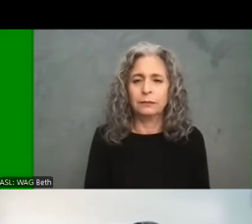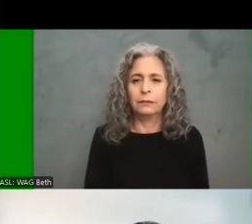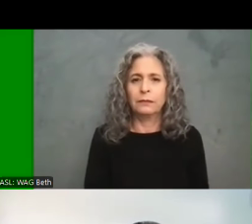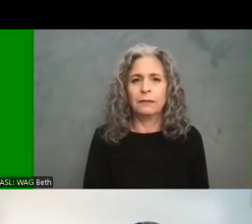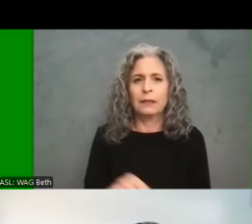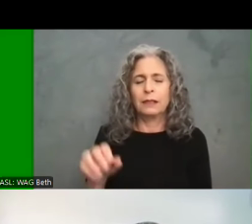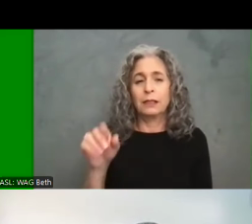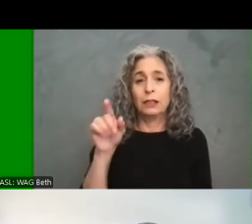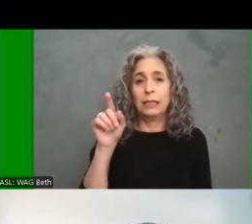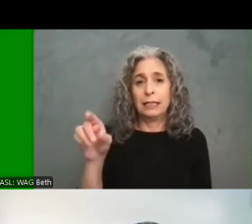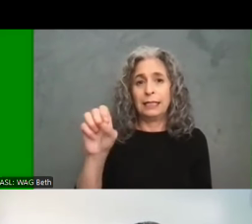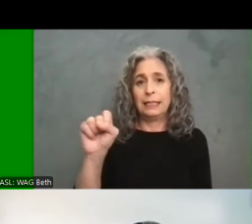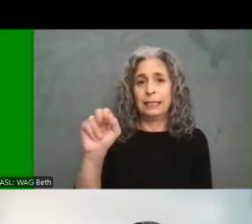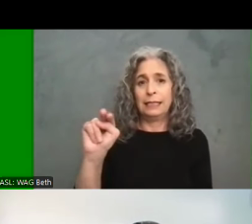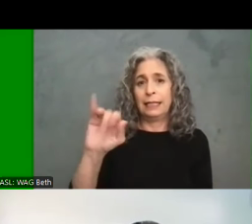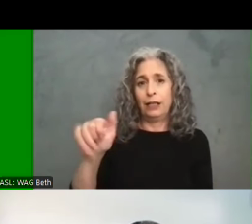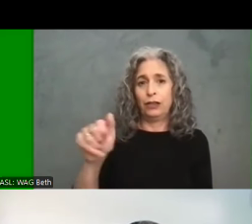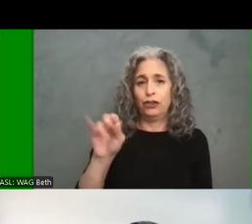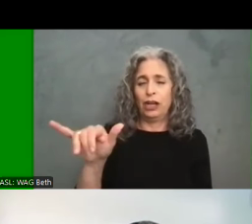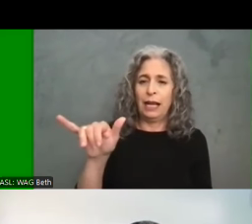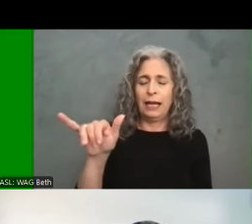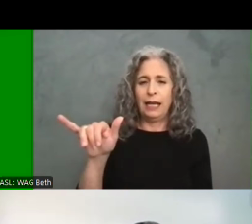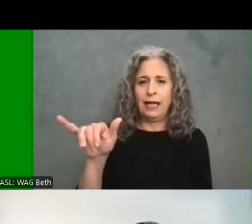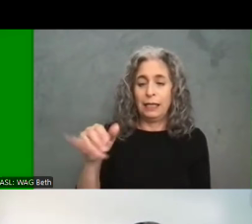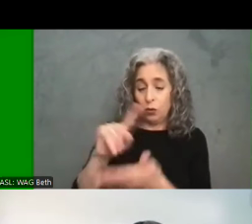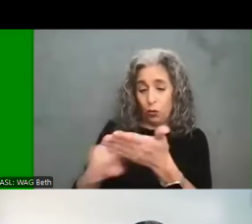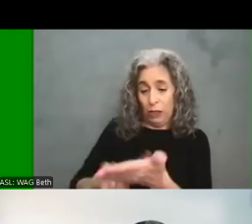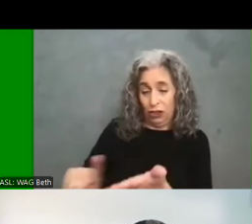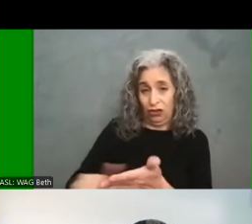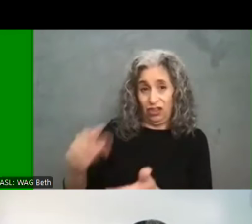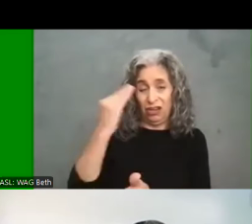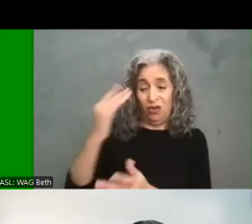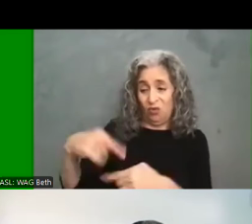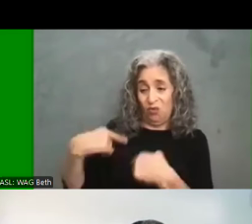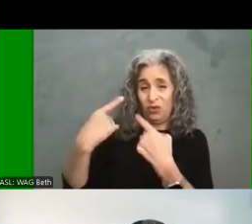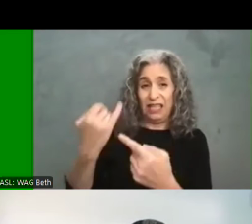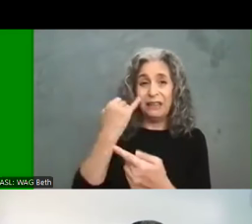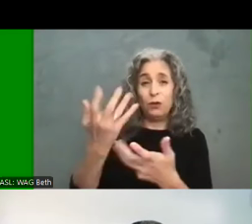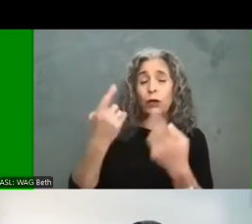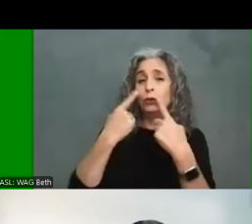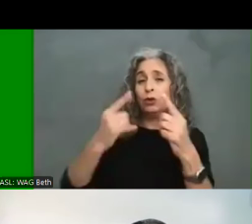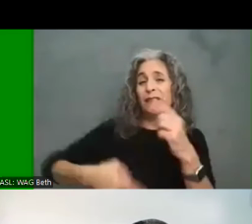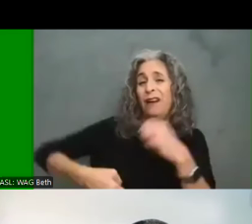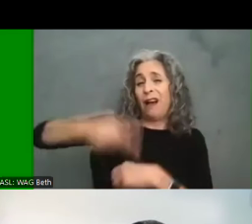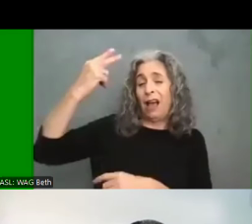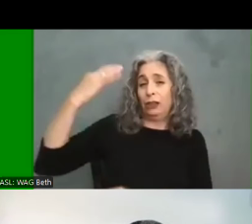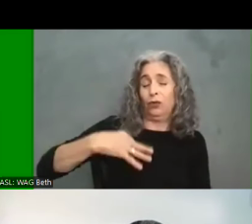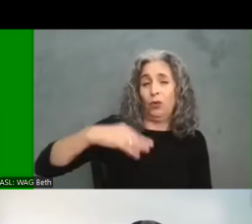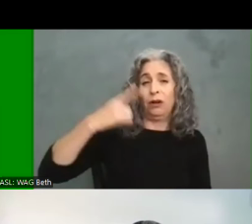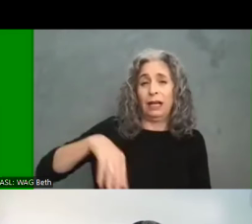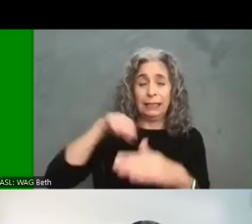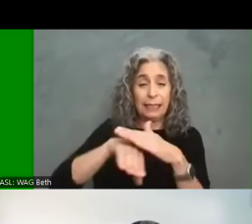Sanjay's research up to this point, he already knows that if you want to achieve the highest score on